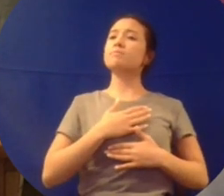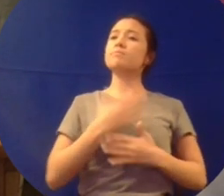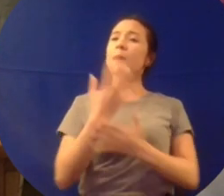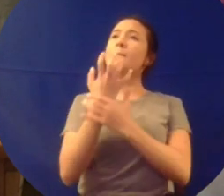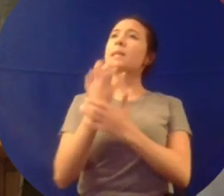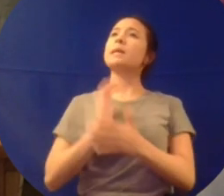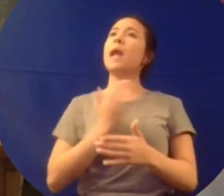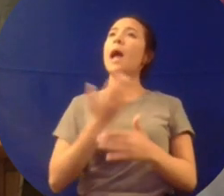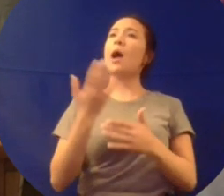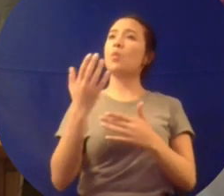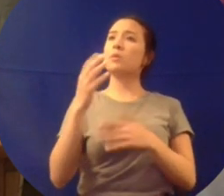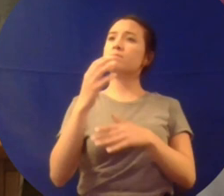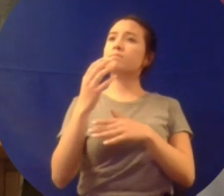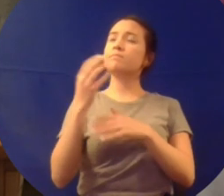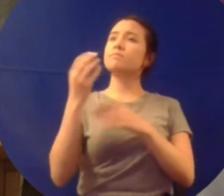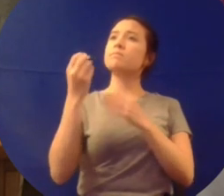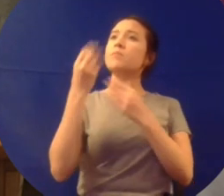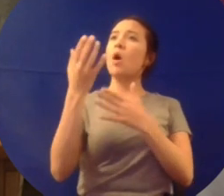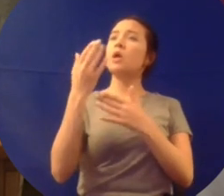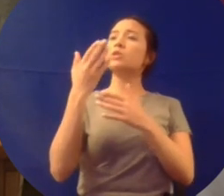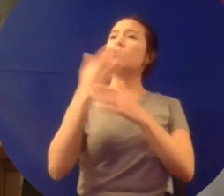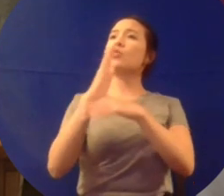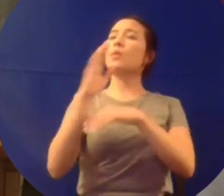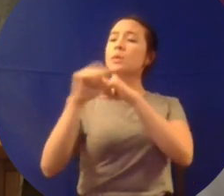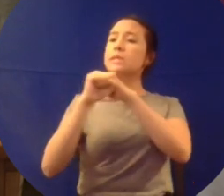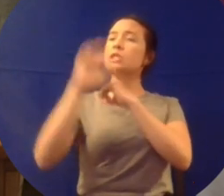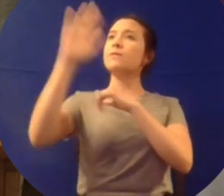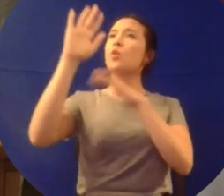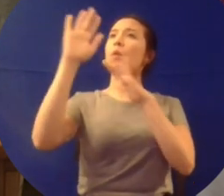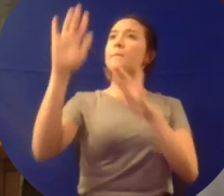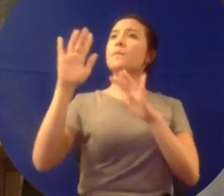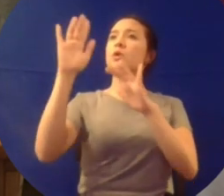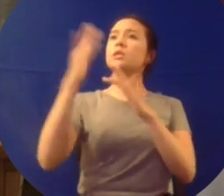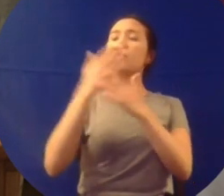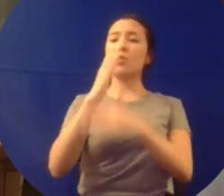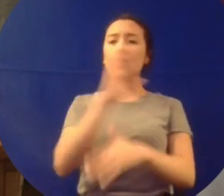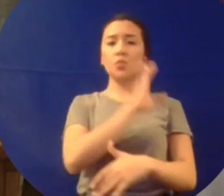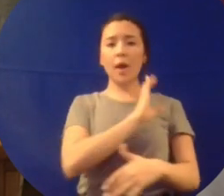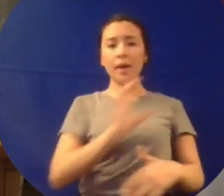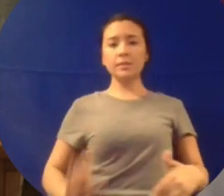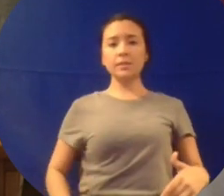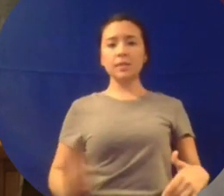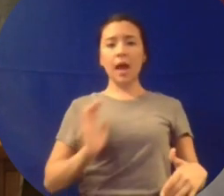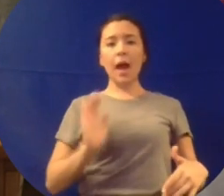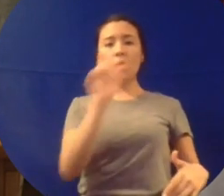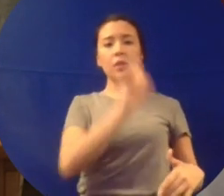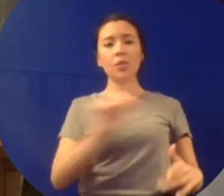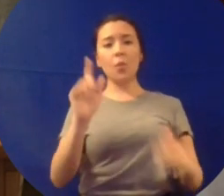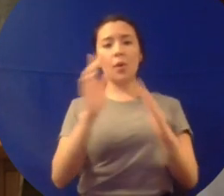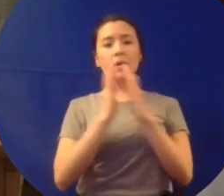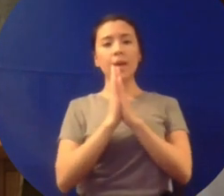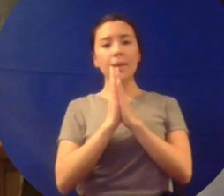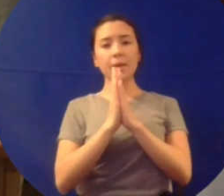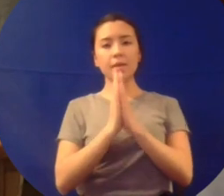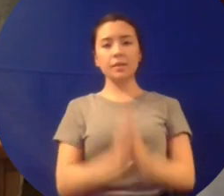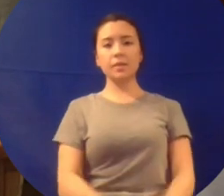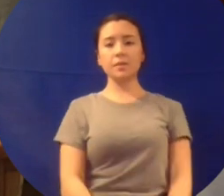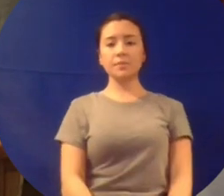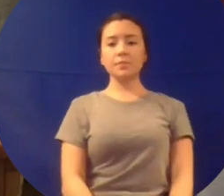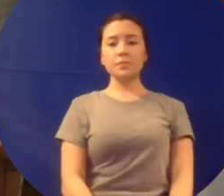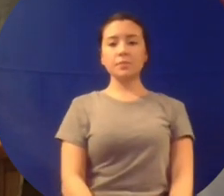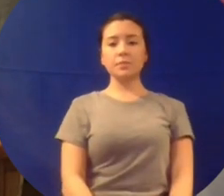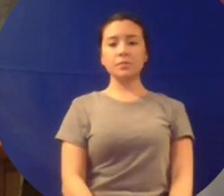our cause, come to our rescue with the protection of your mercy, through Christ our